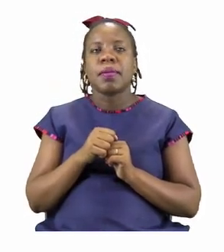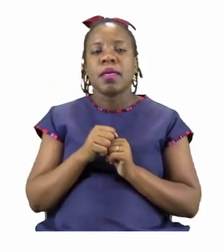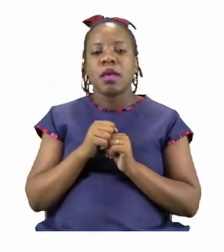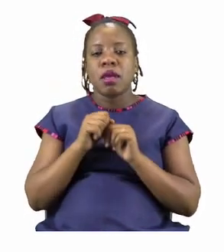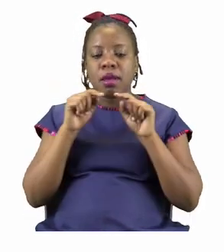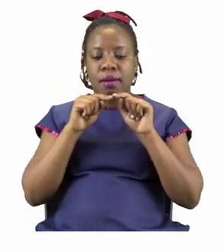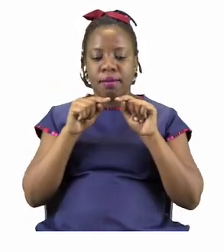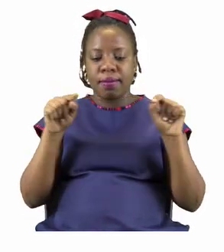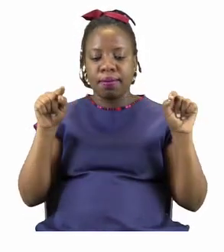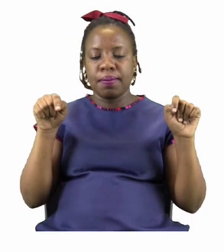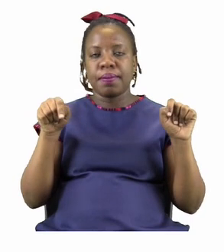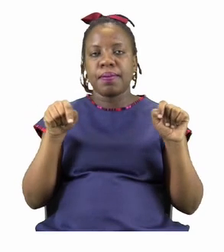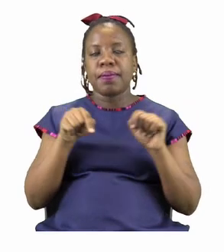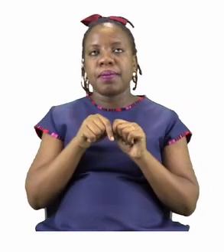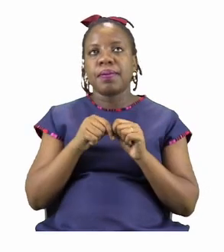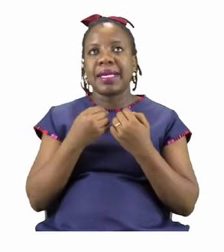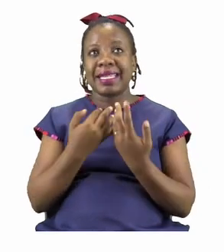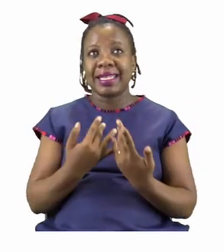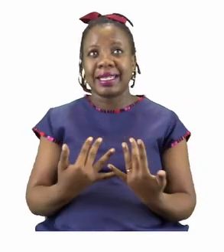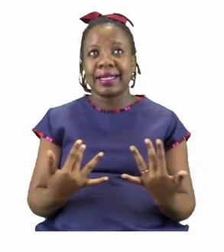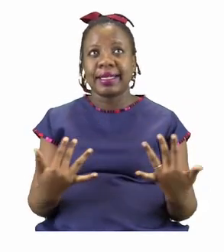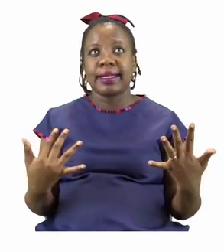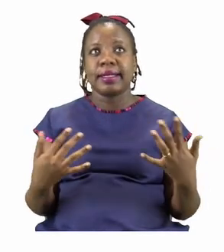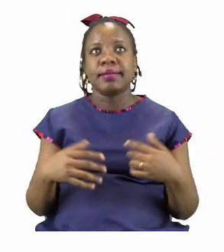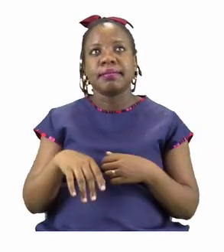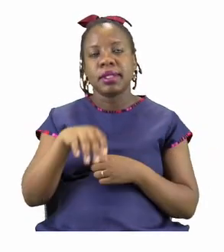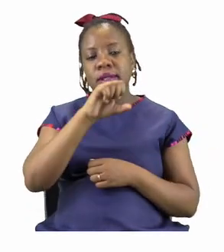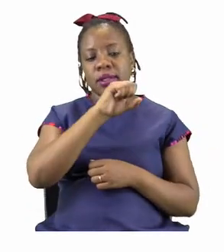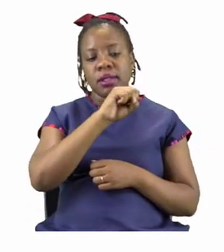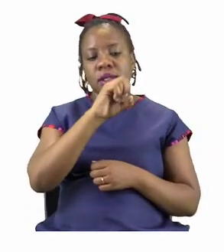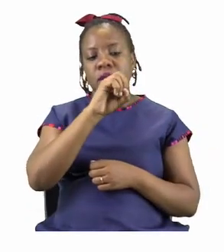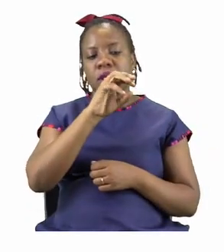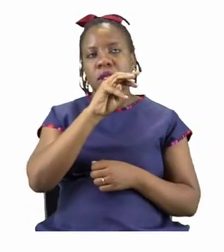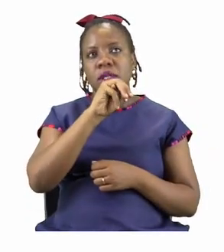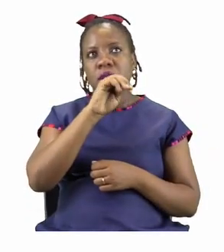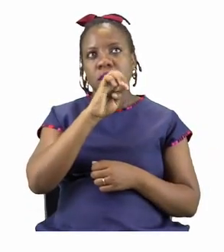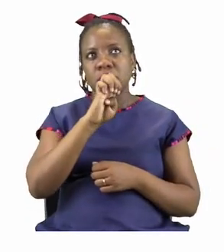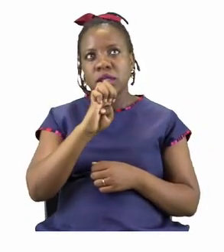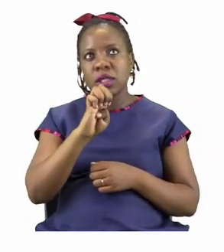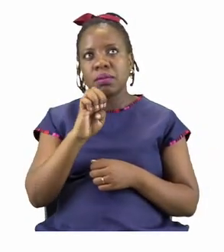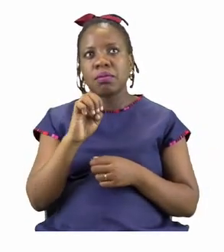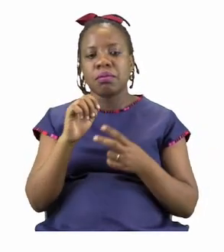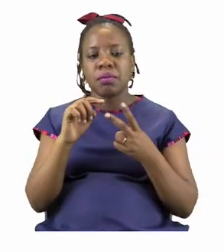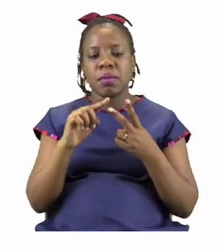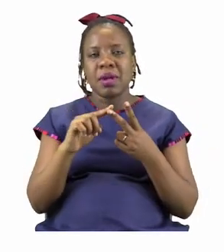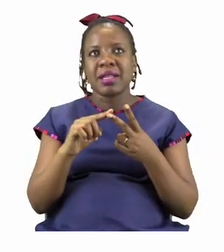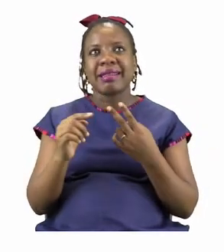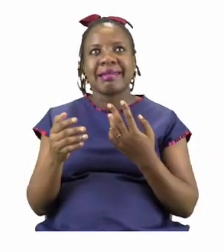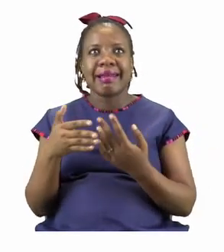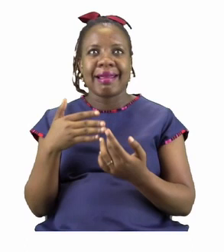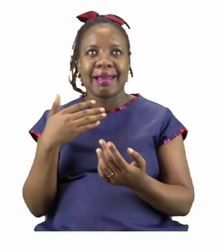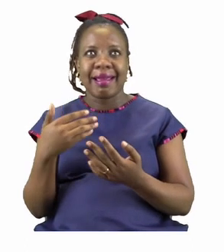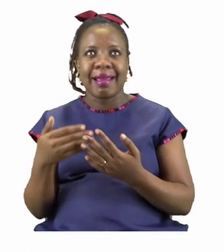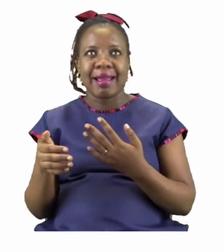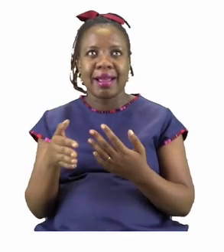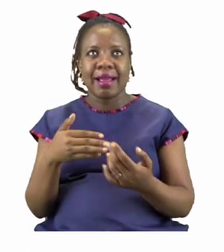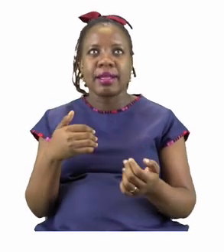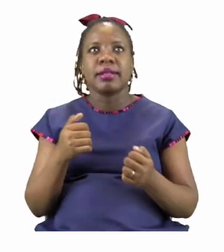Some is used for an affirmative sentence, and this can be countable